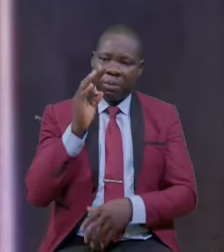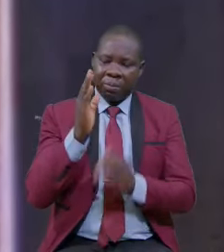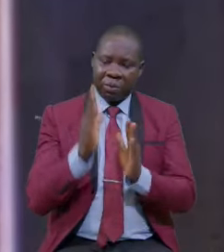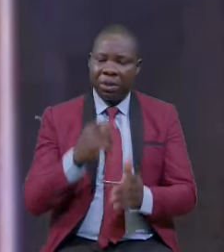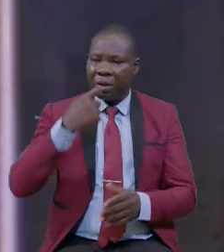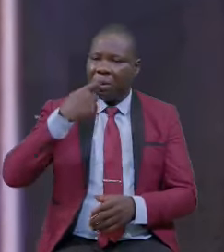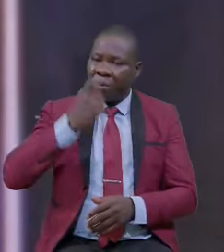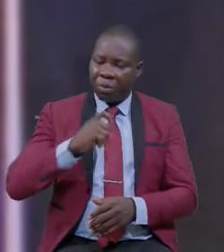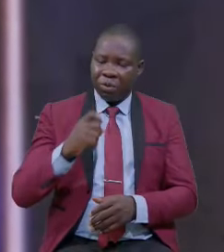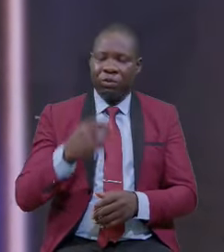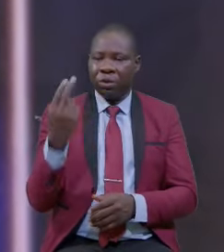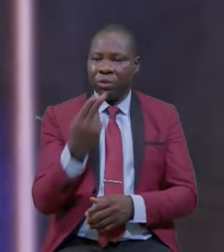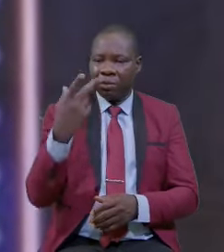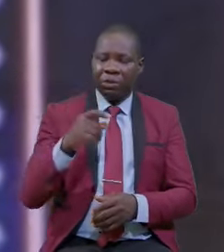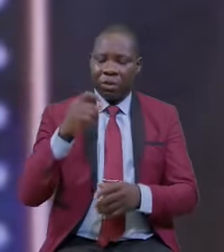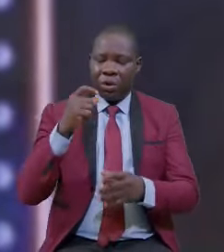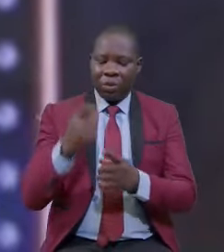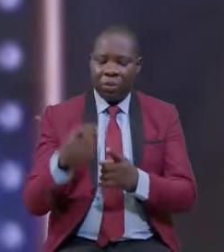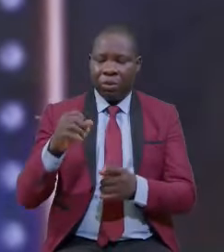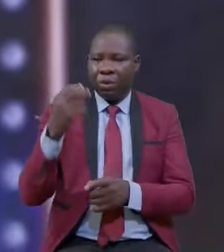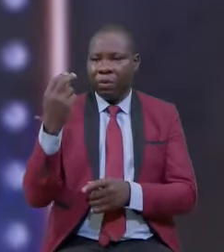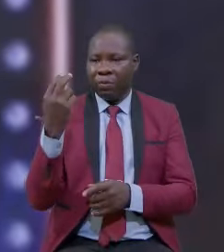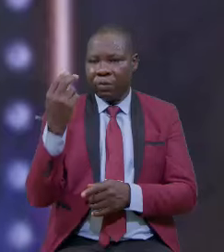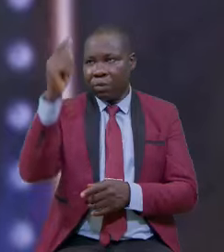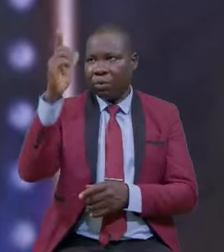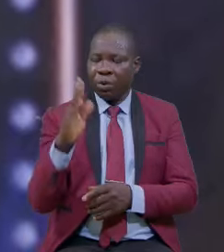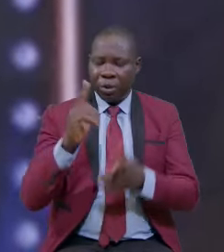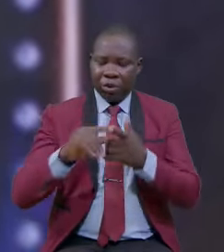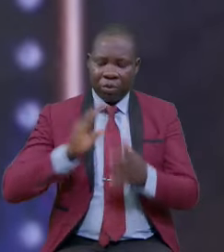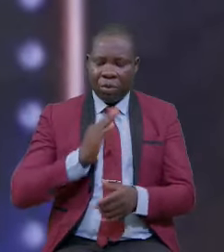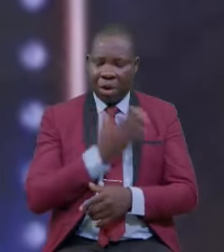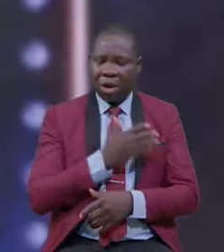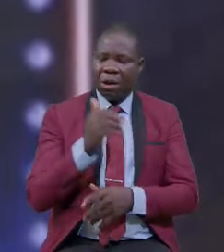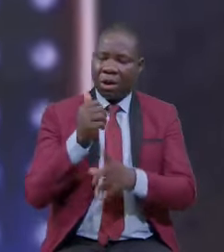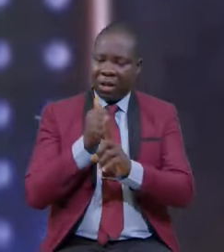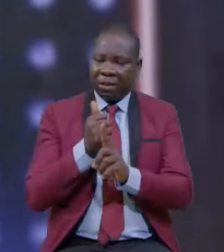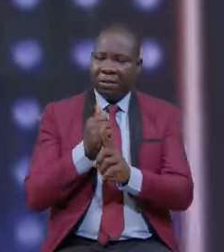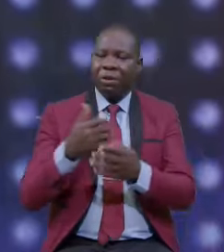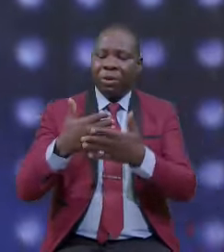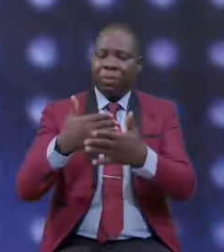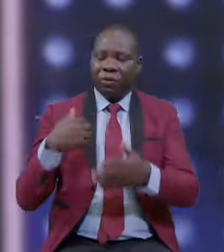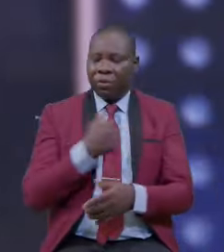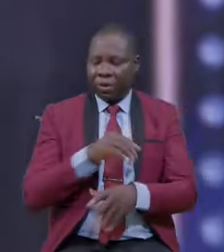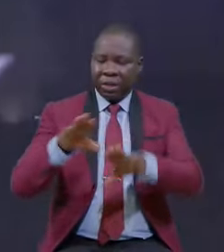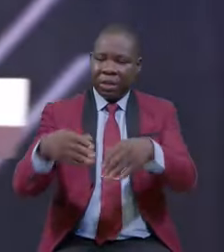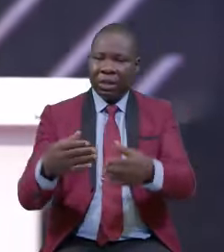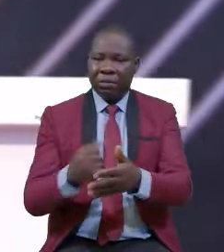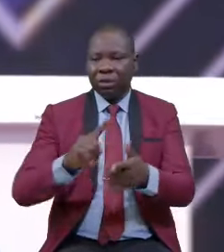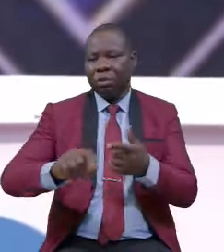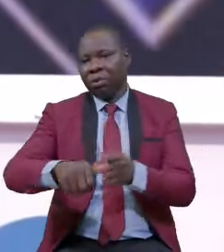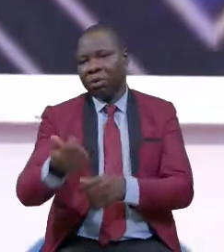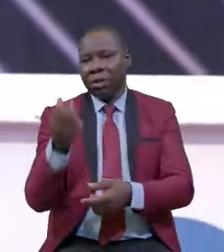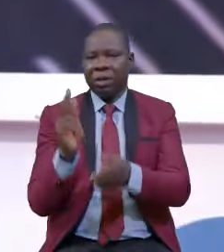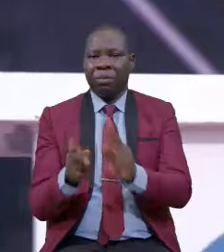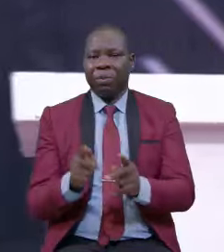word of God to ourselves first before we give it to other people. Here they say that